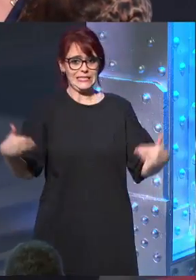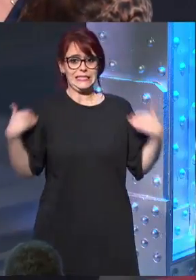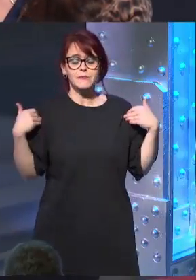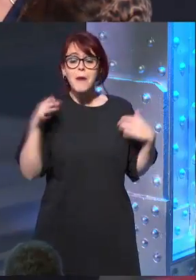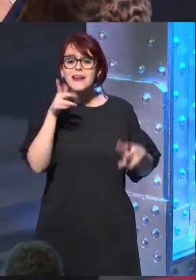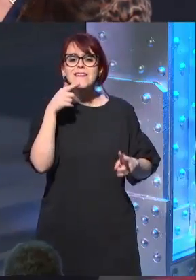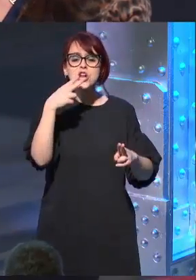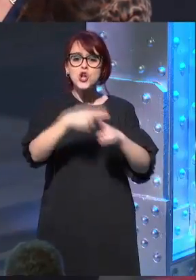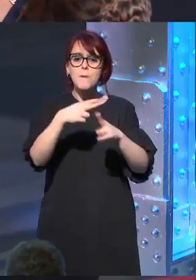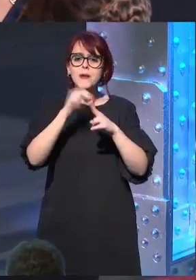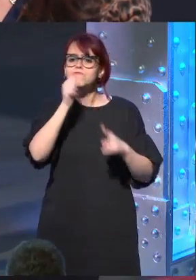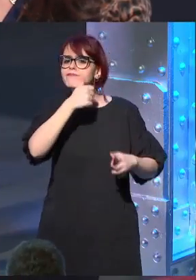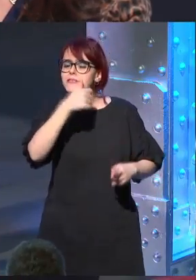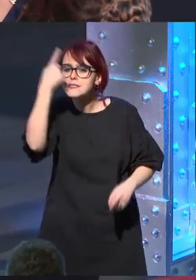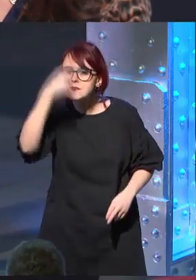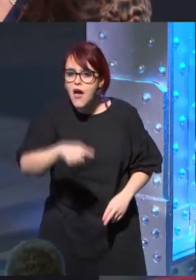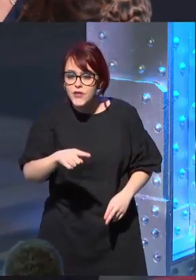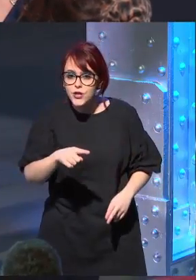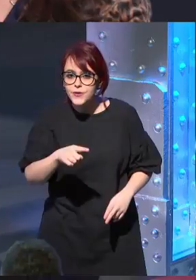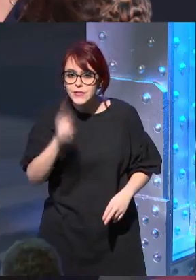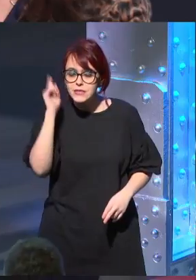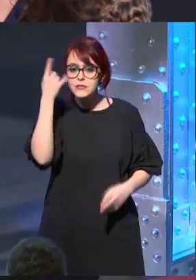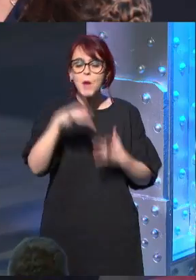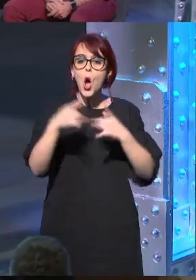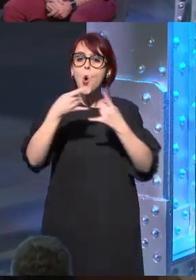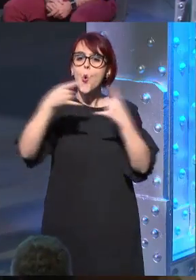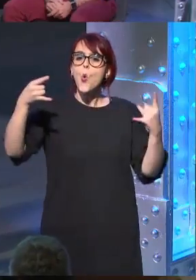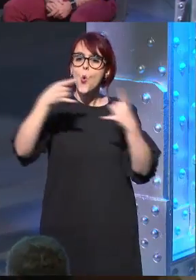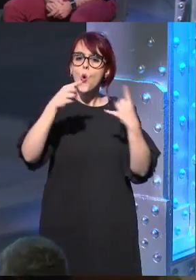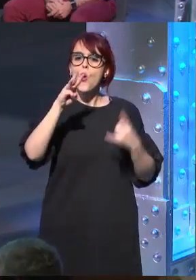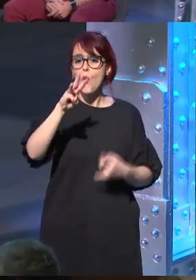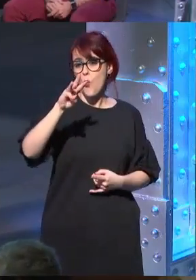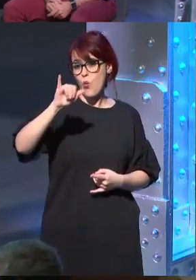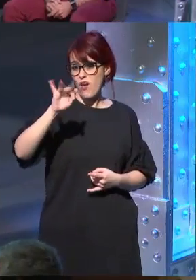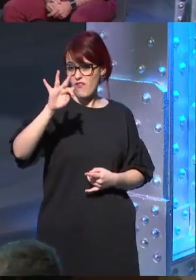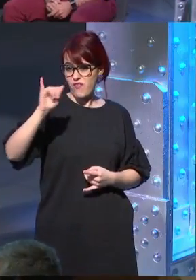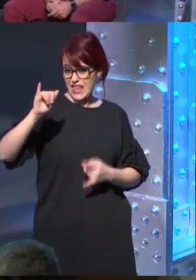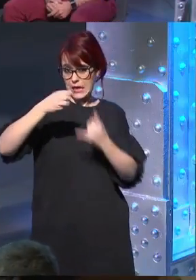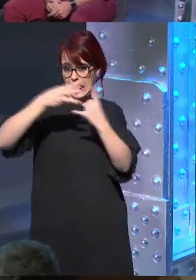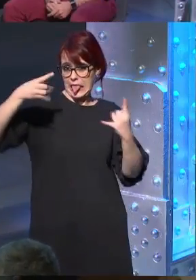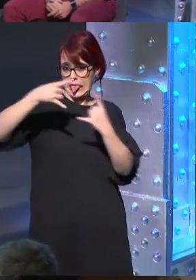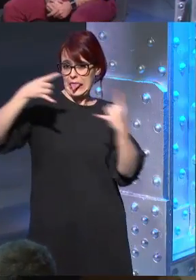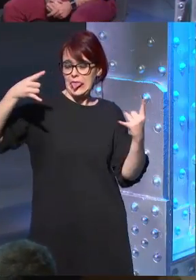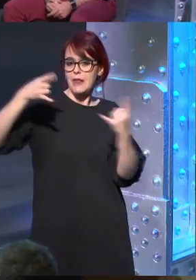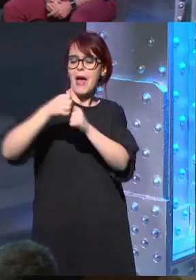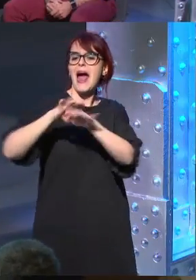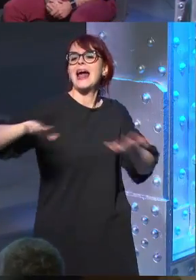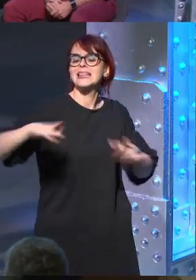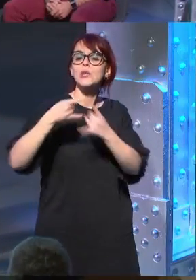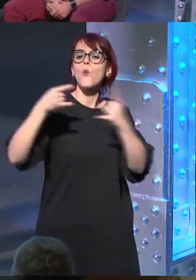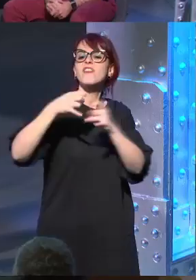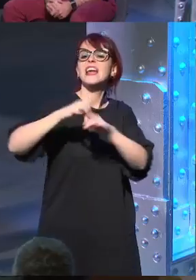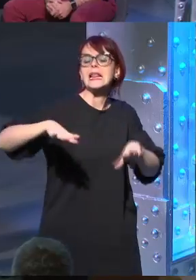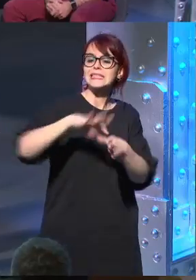a lot of information about the contents and the private content and who published it. Have you ever used one of